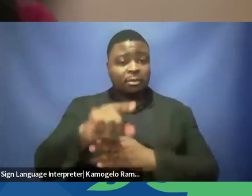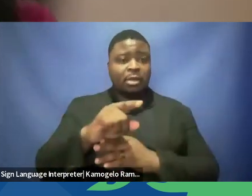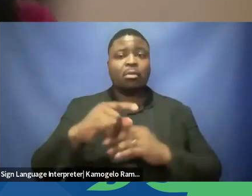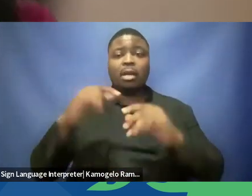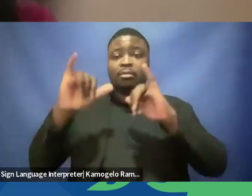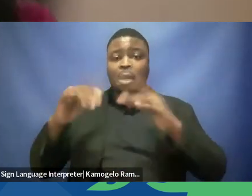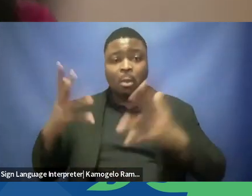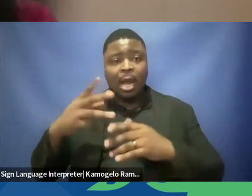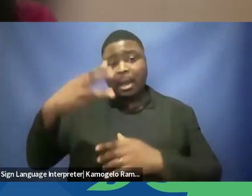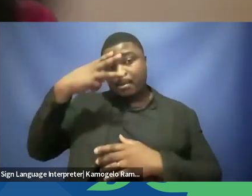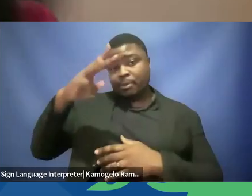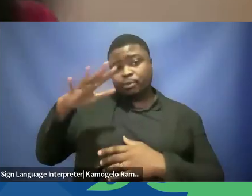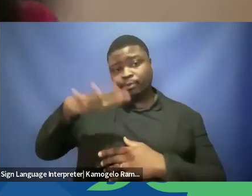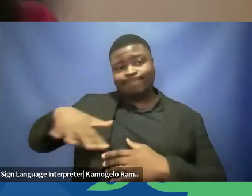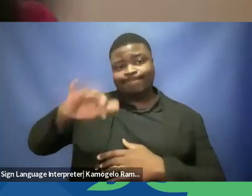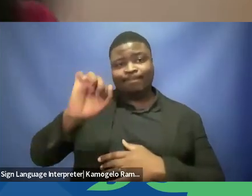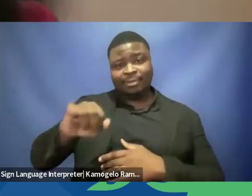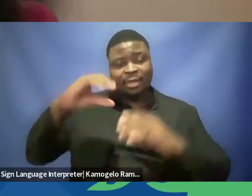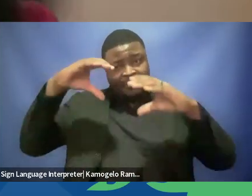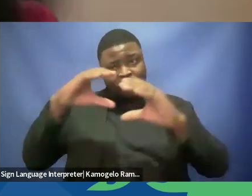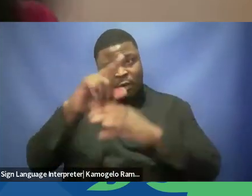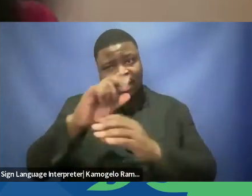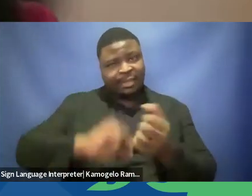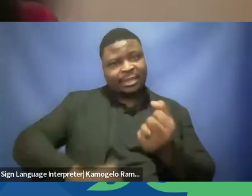in supporting the